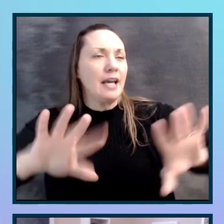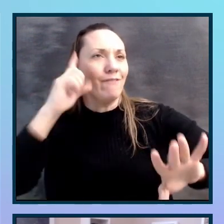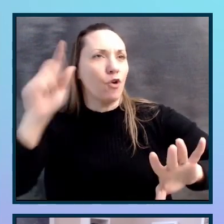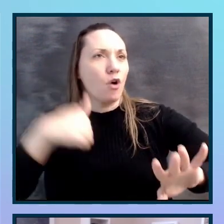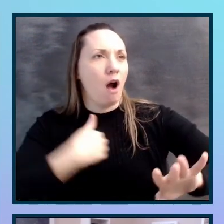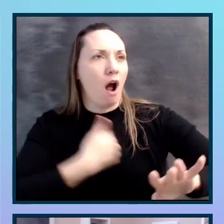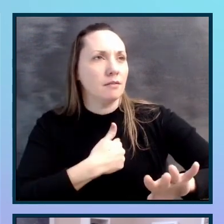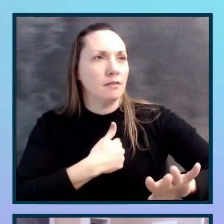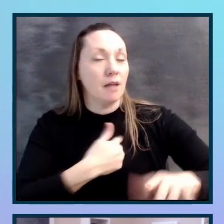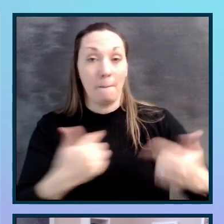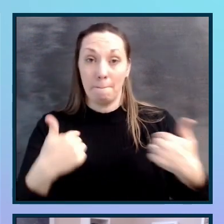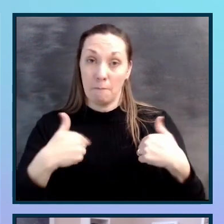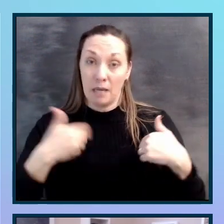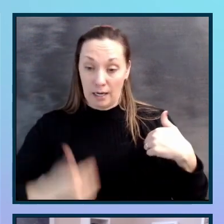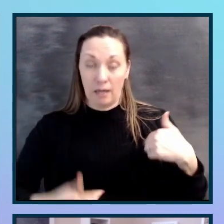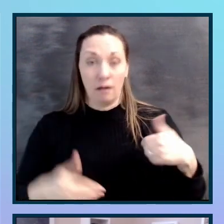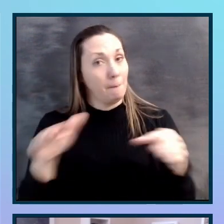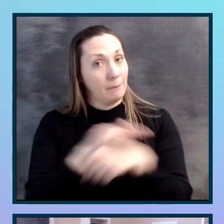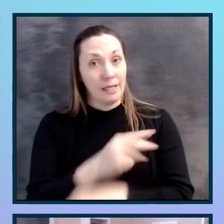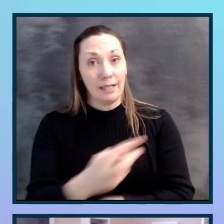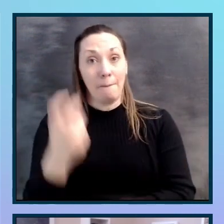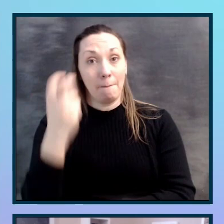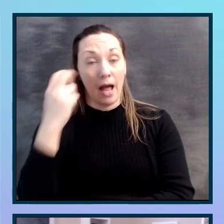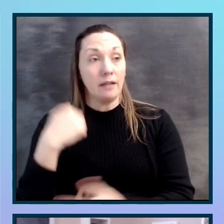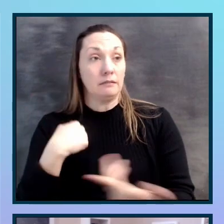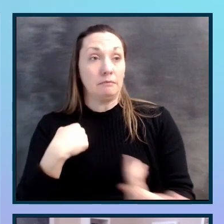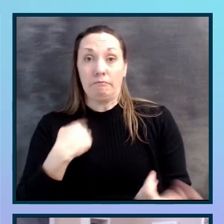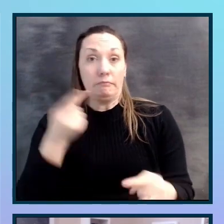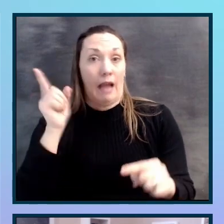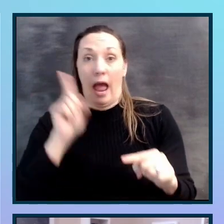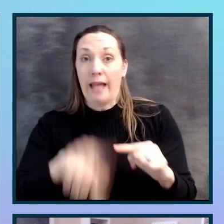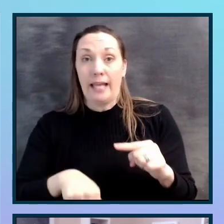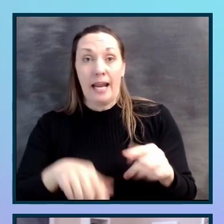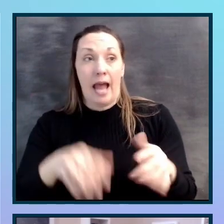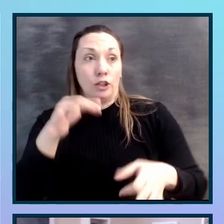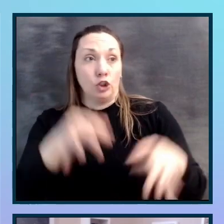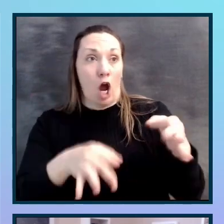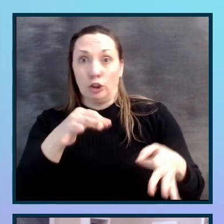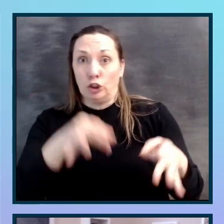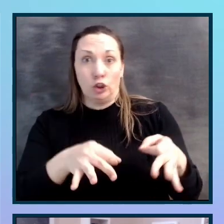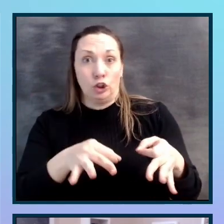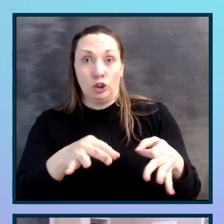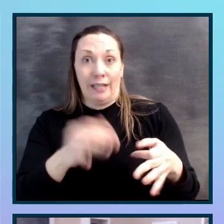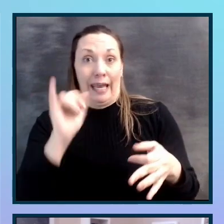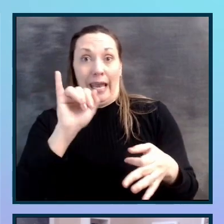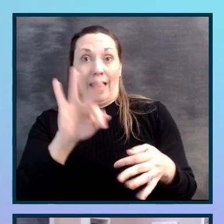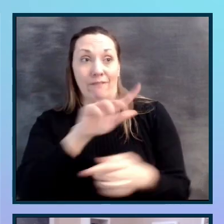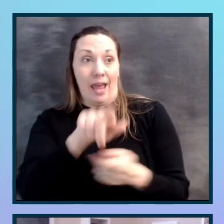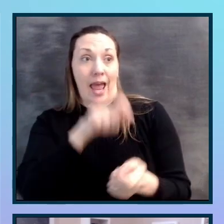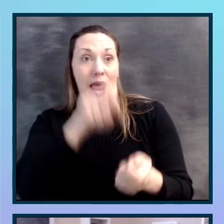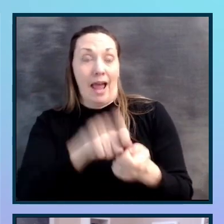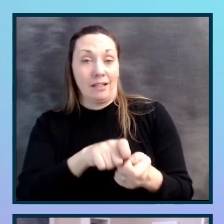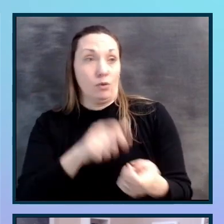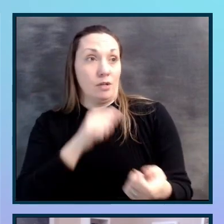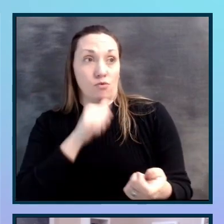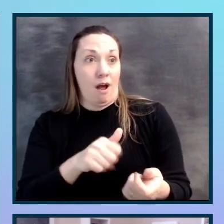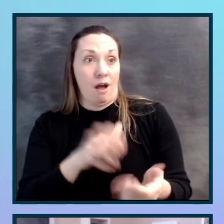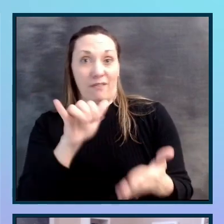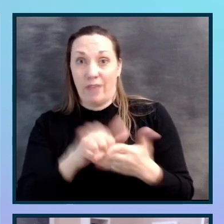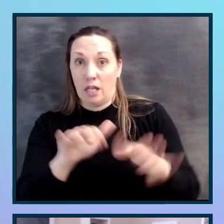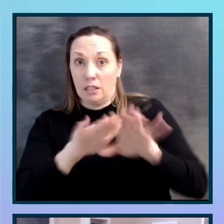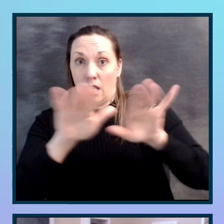who am completely blind, am unable to judge the accuracy of that